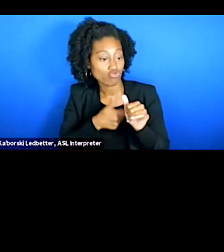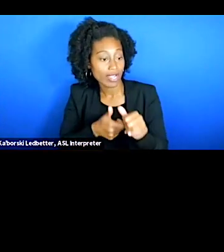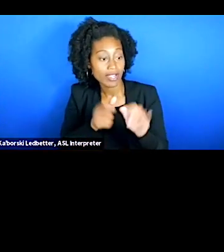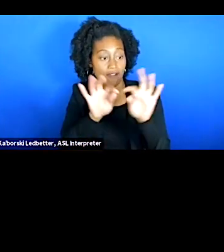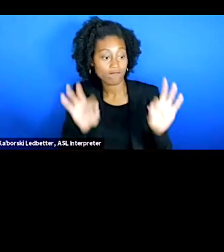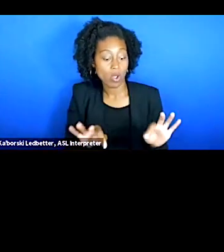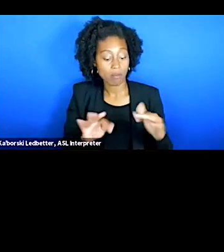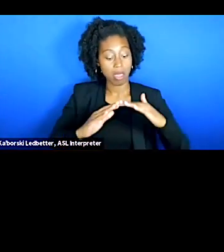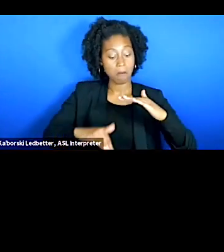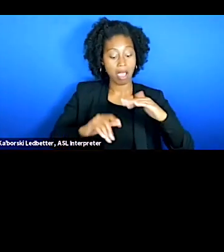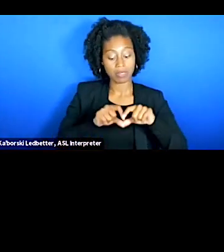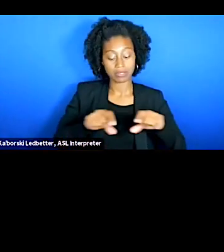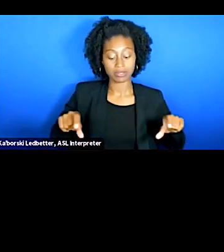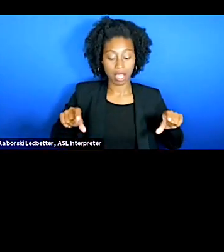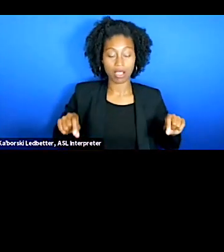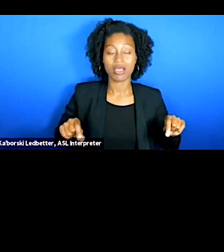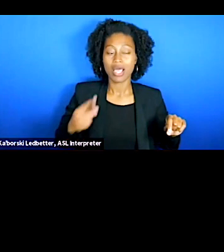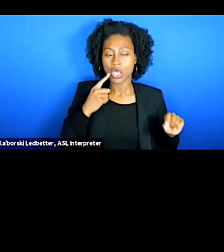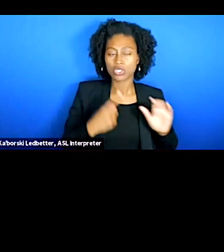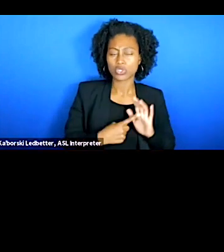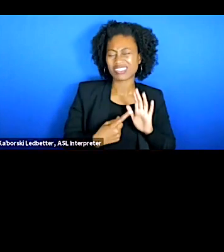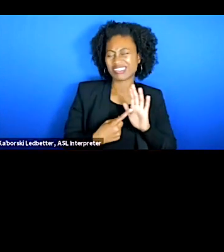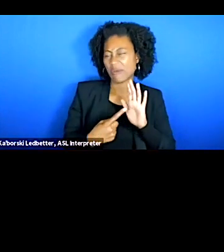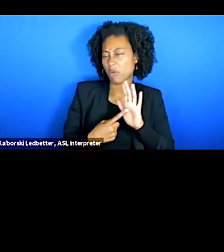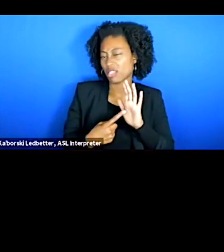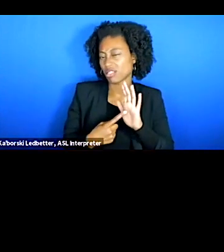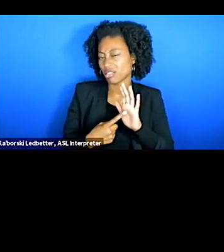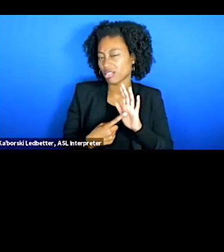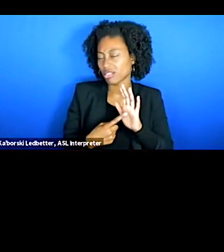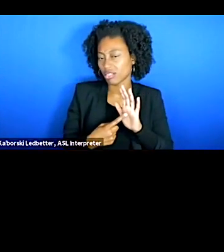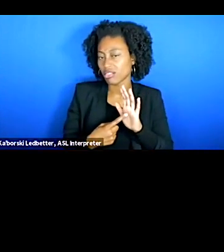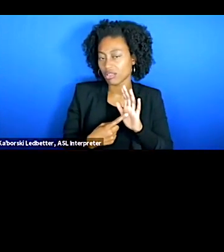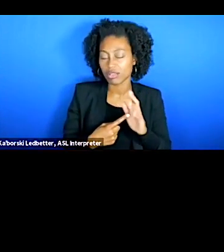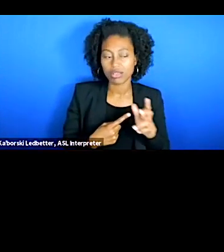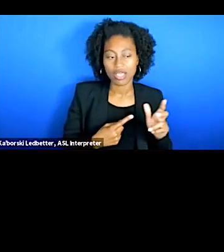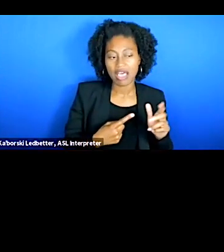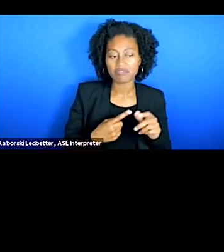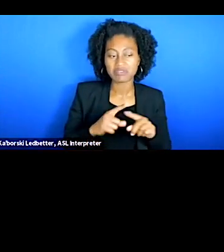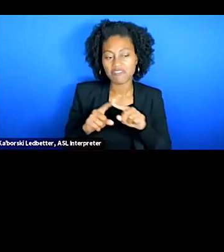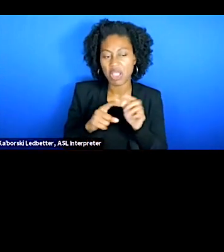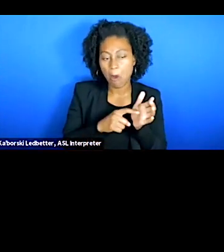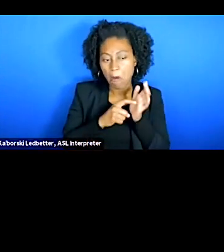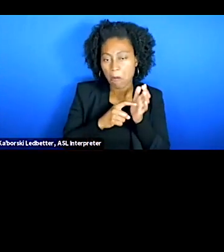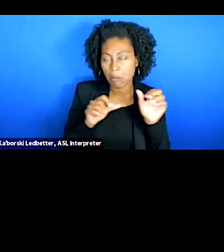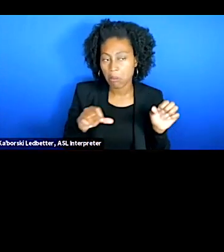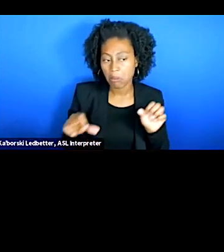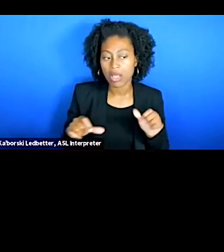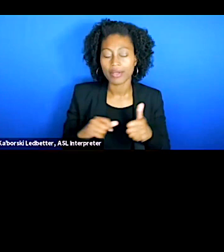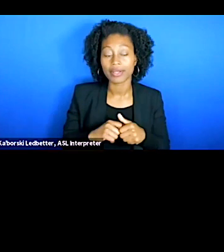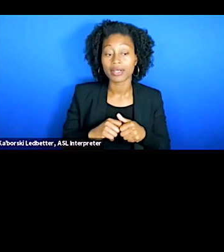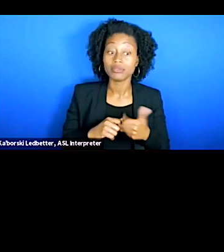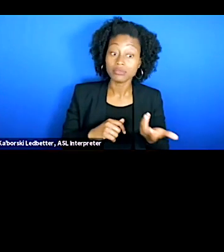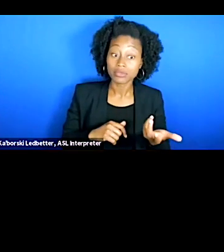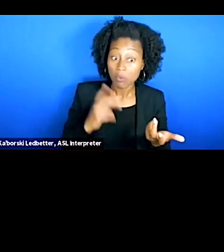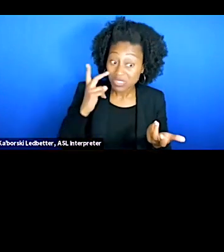shows examples of the criteria our team usually selects. Continuing the example we have been looking at, you